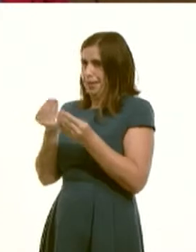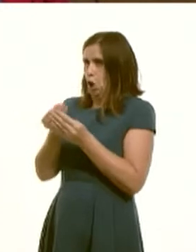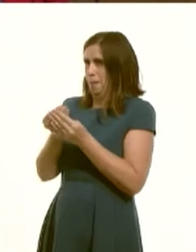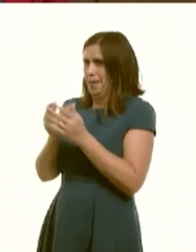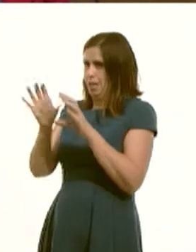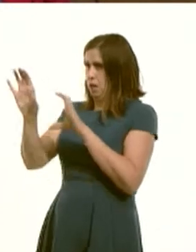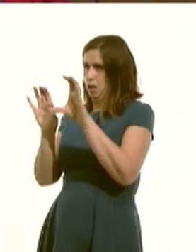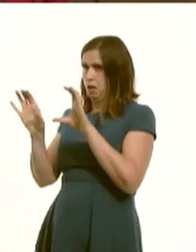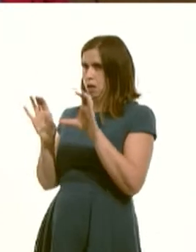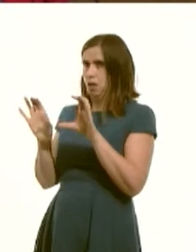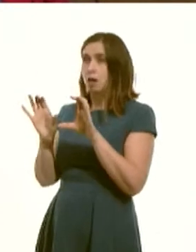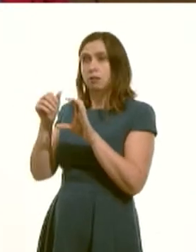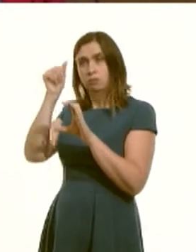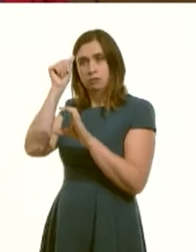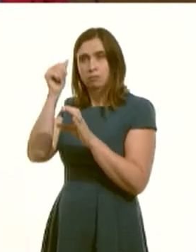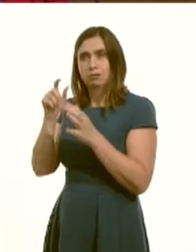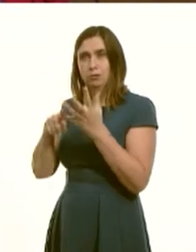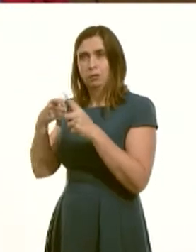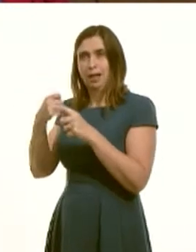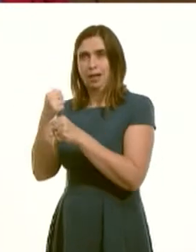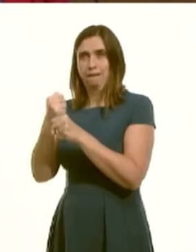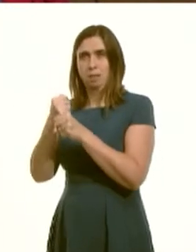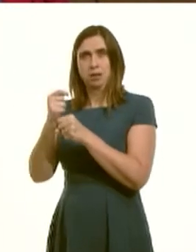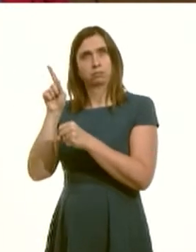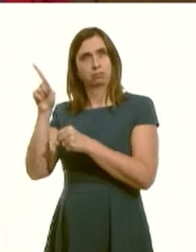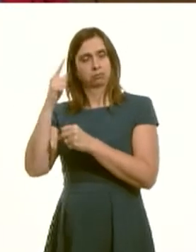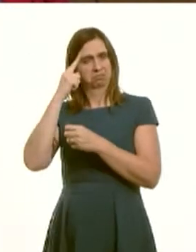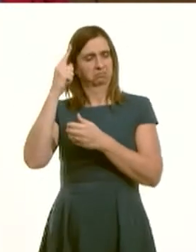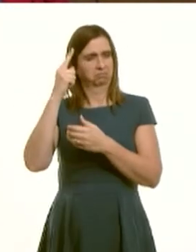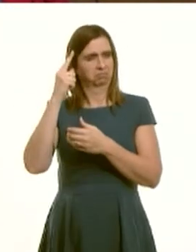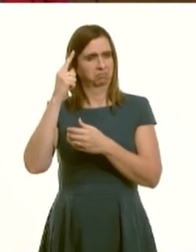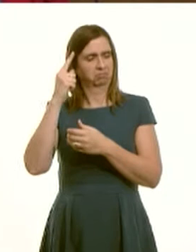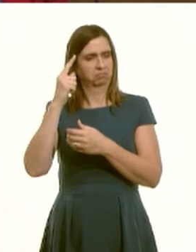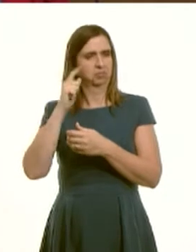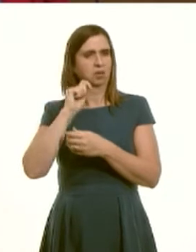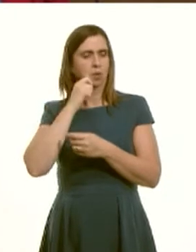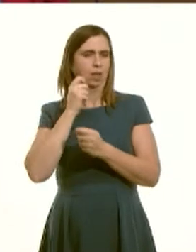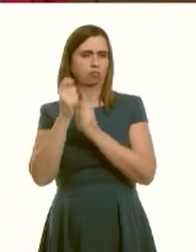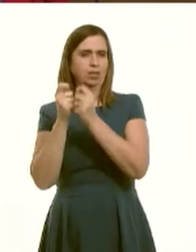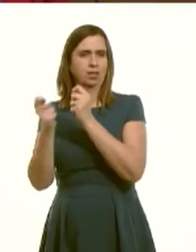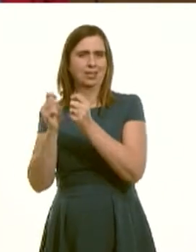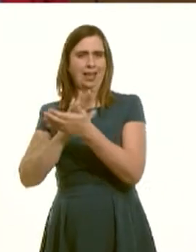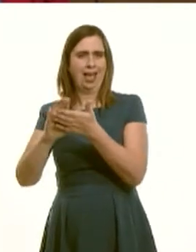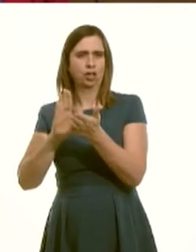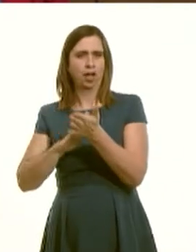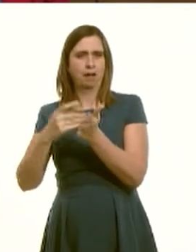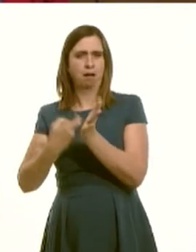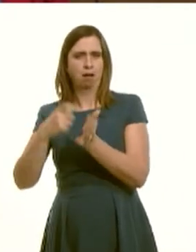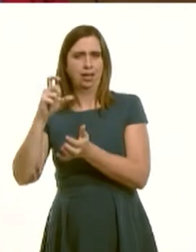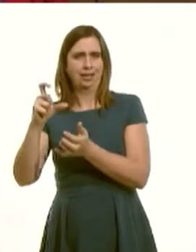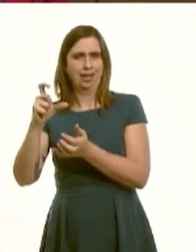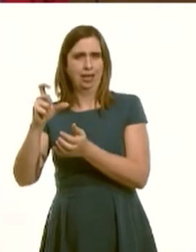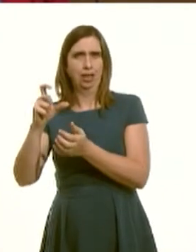course, share my deep concern at the UK government's proposals to create redundancies in HMRC in the